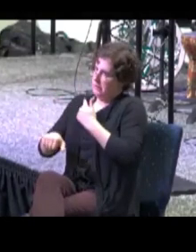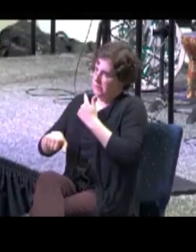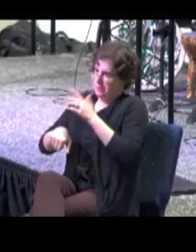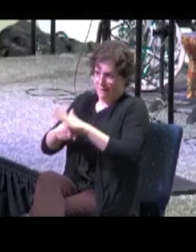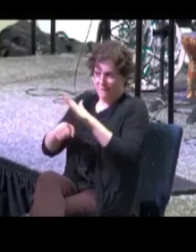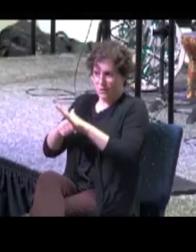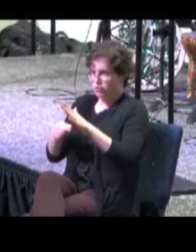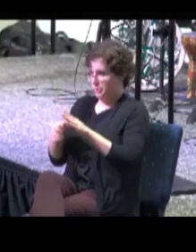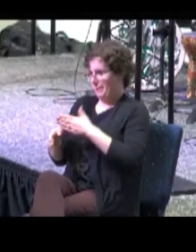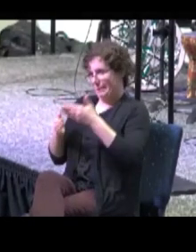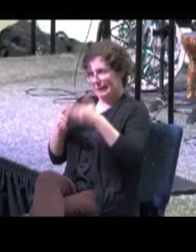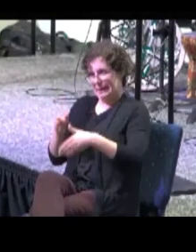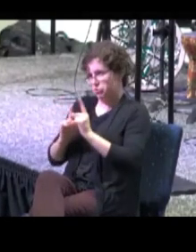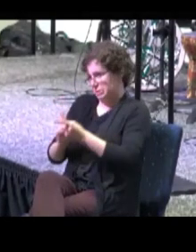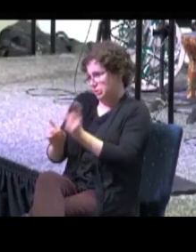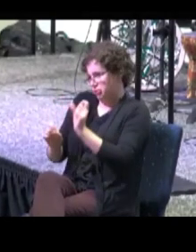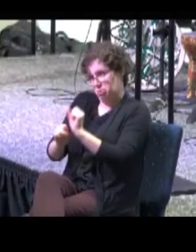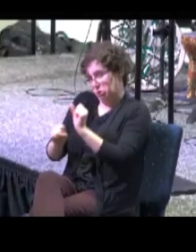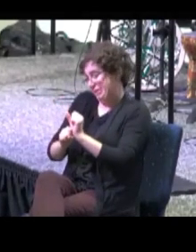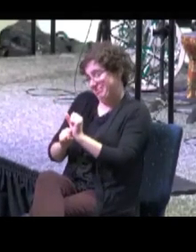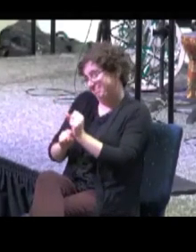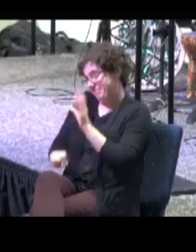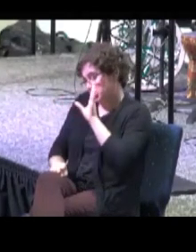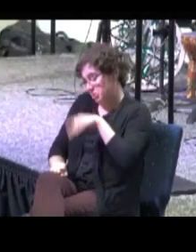translation. That was a given.